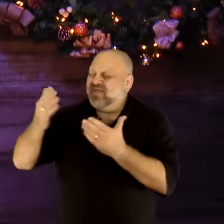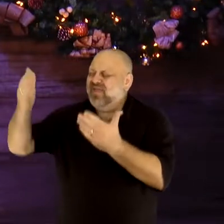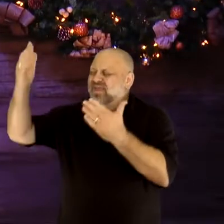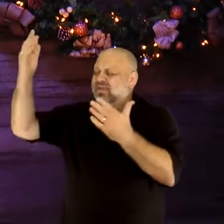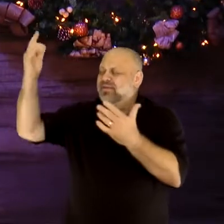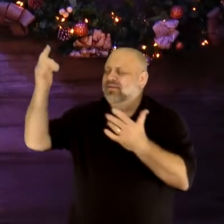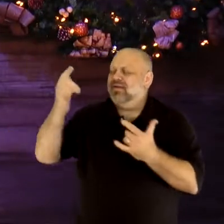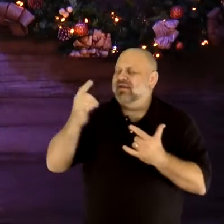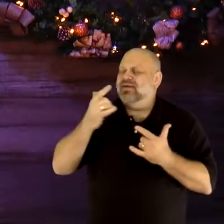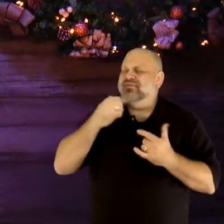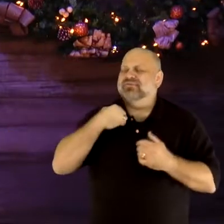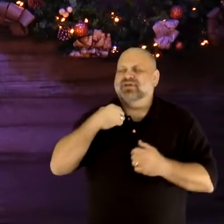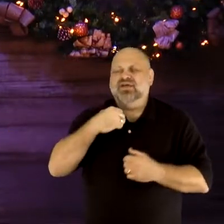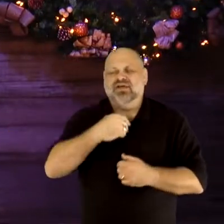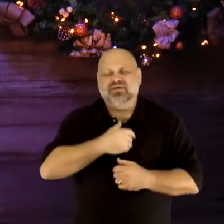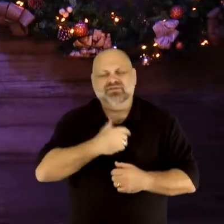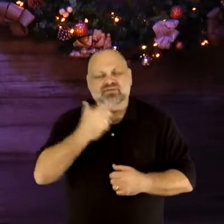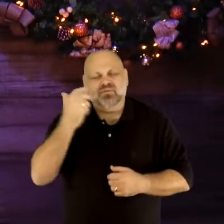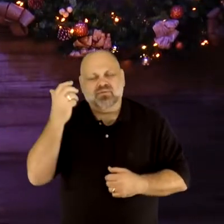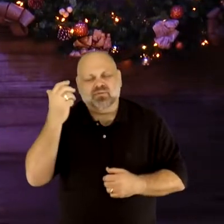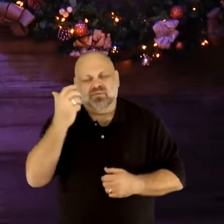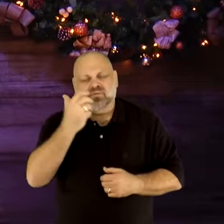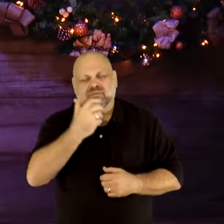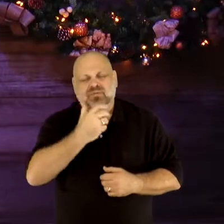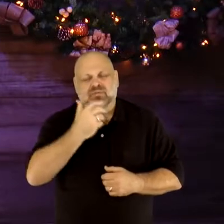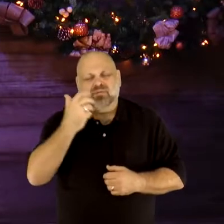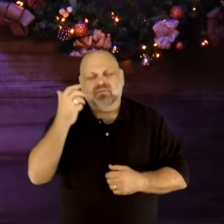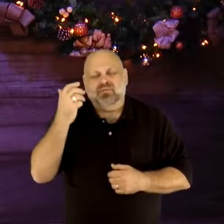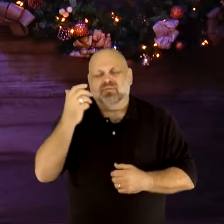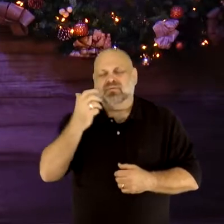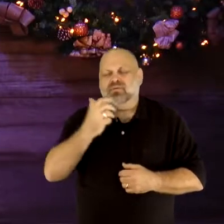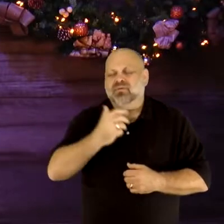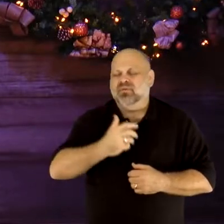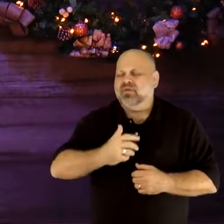oh, how He loves us so.